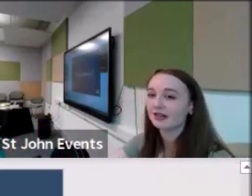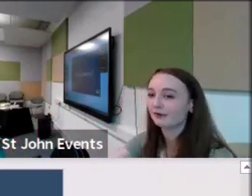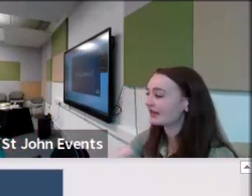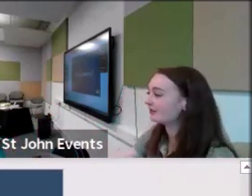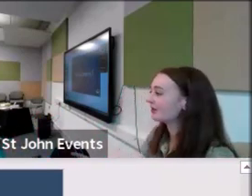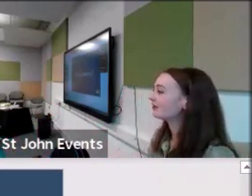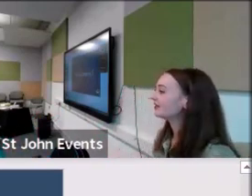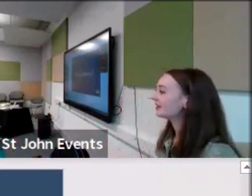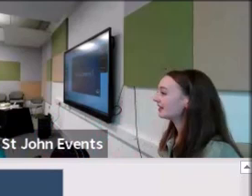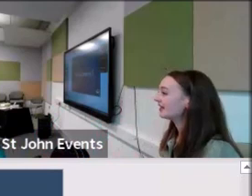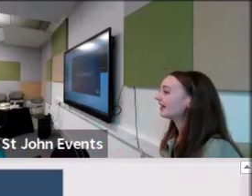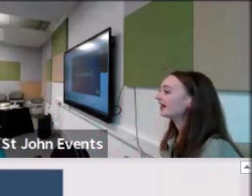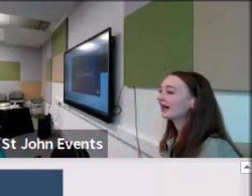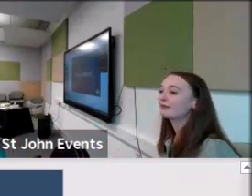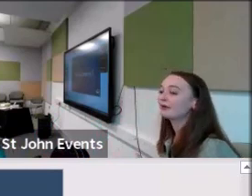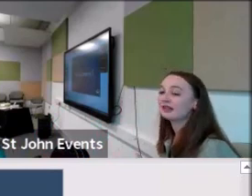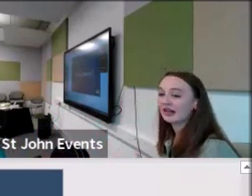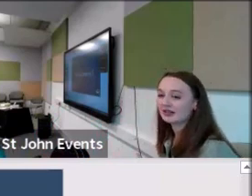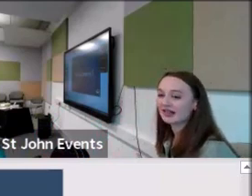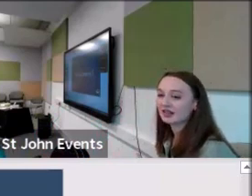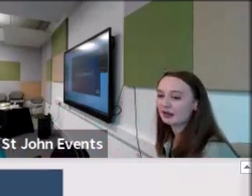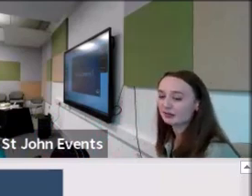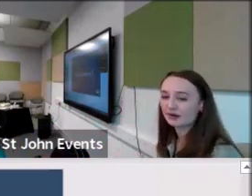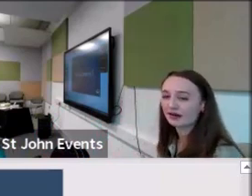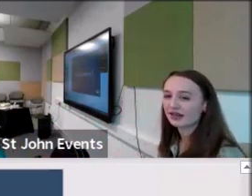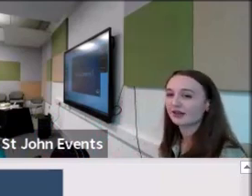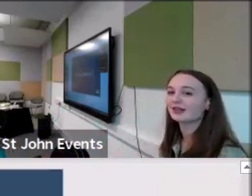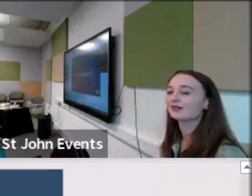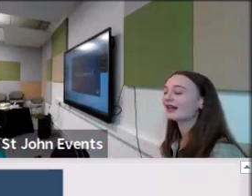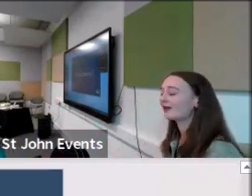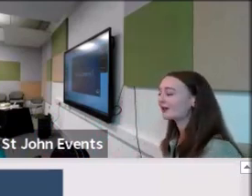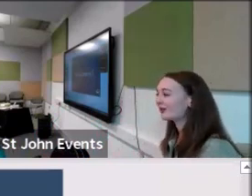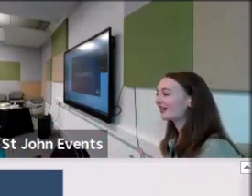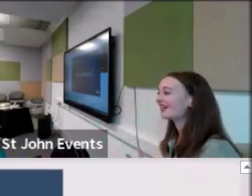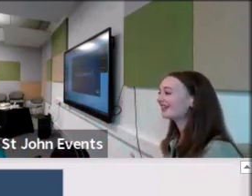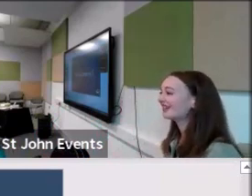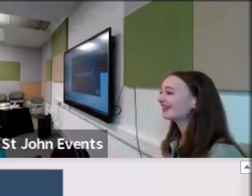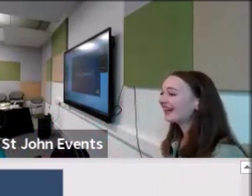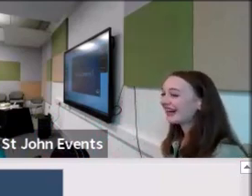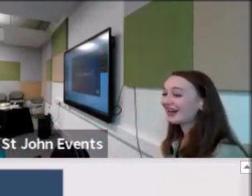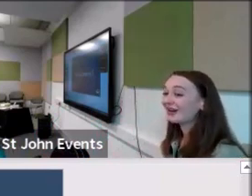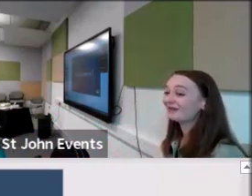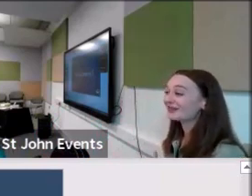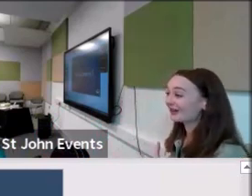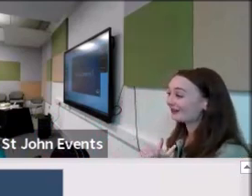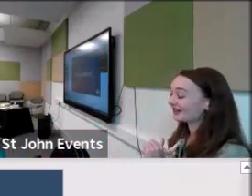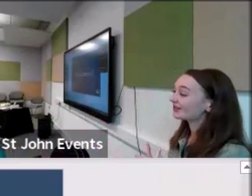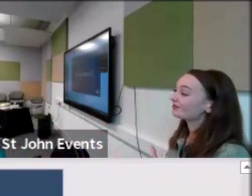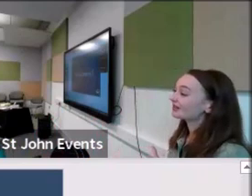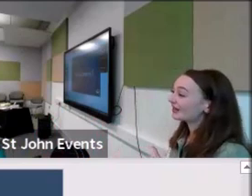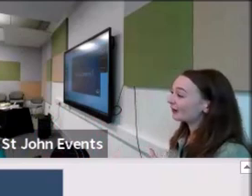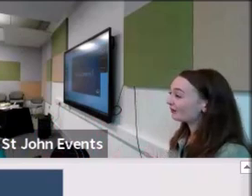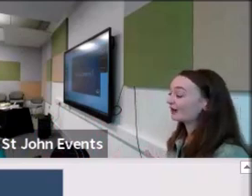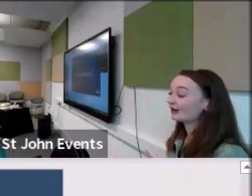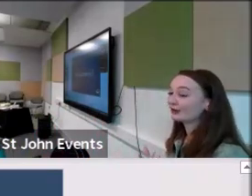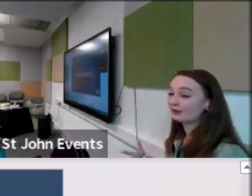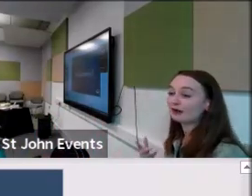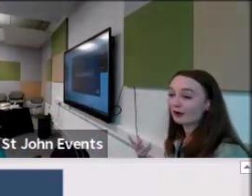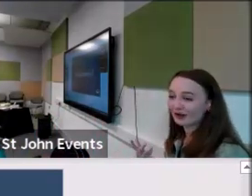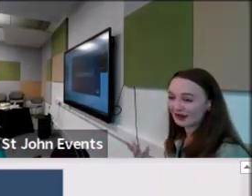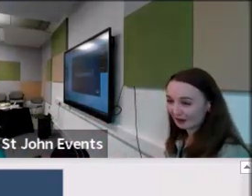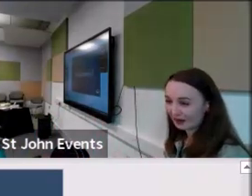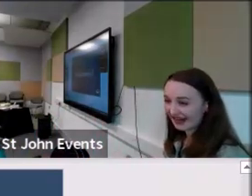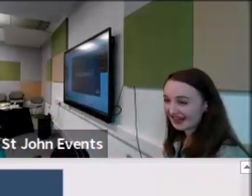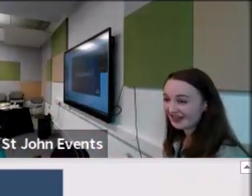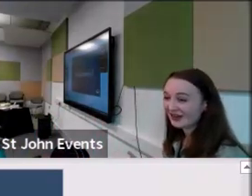repeat the question for anybody who didn't hear, can you tell us a bit more about the inclusive language training? So this is something I offer through